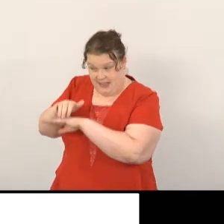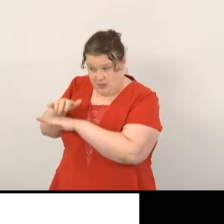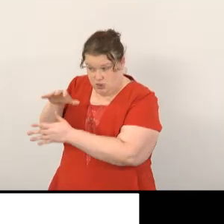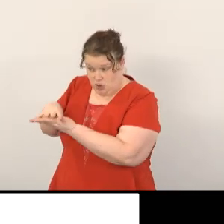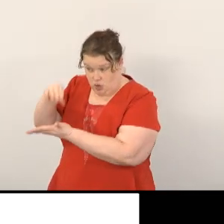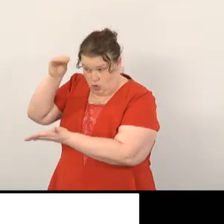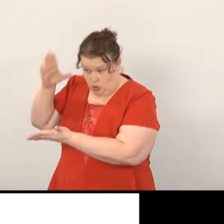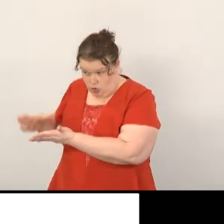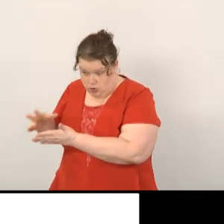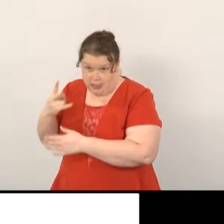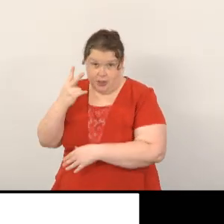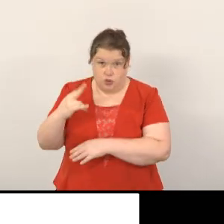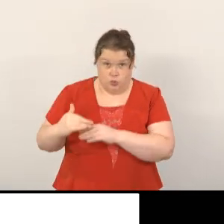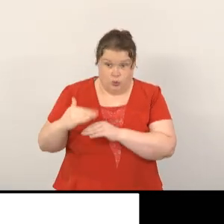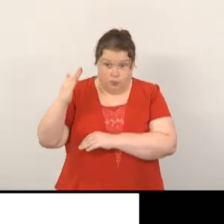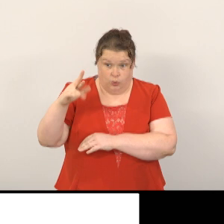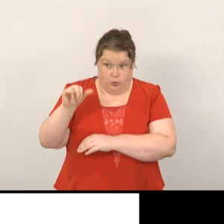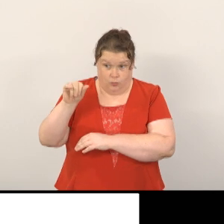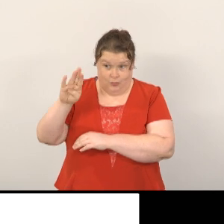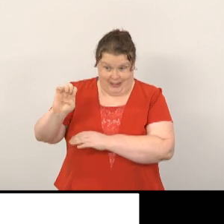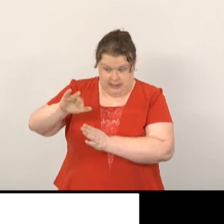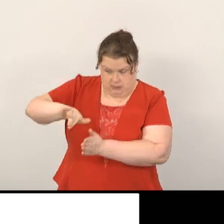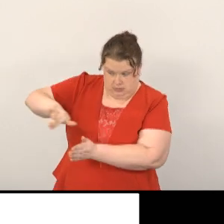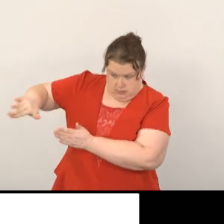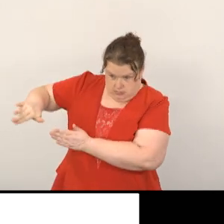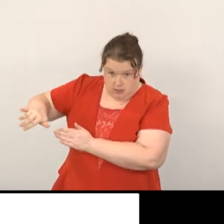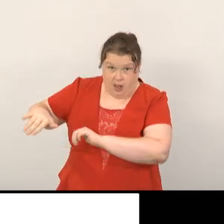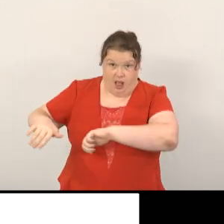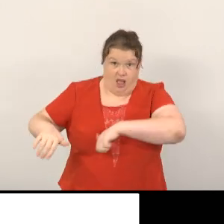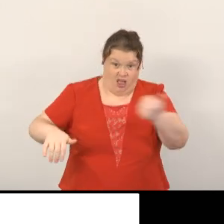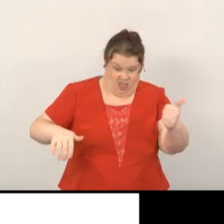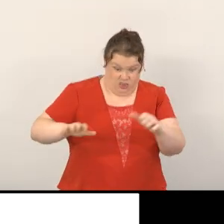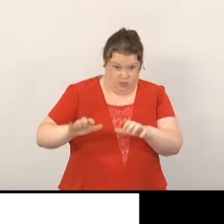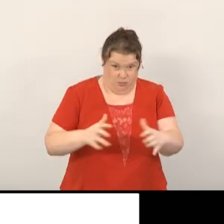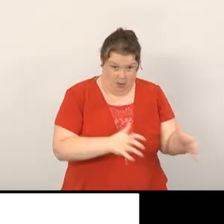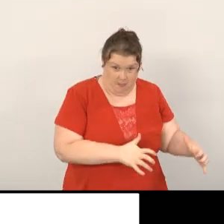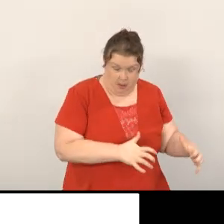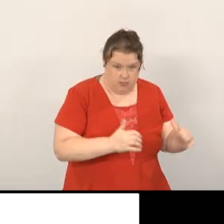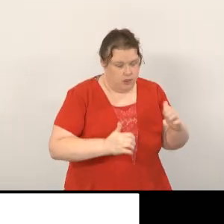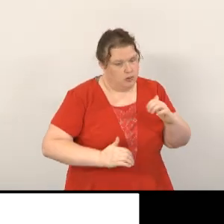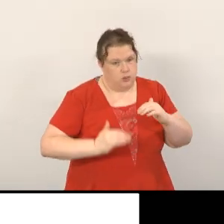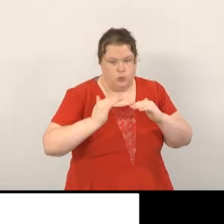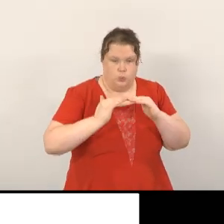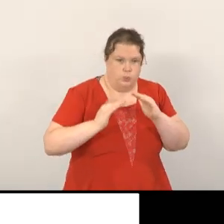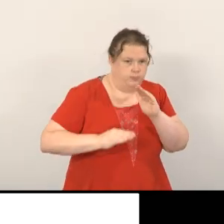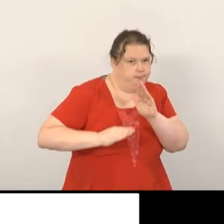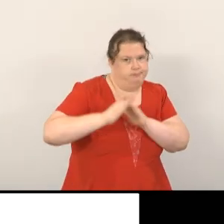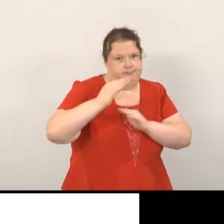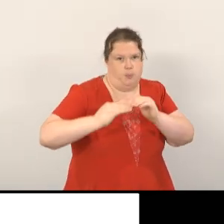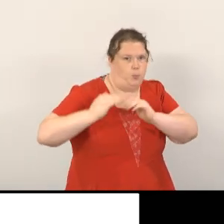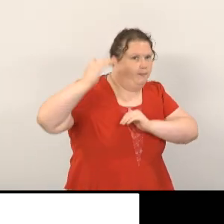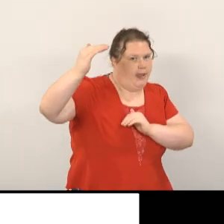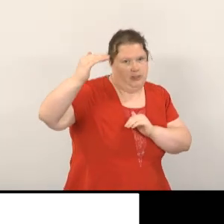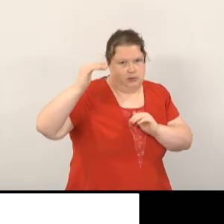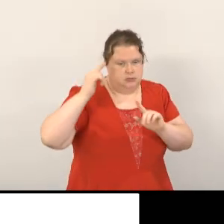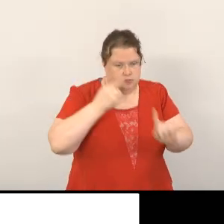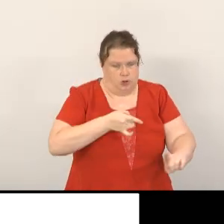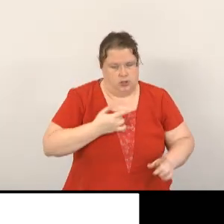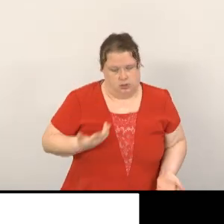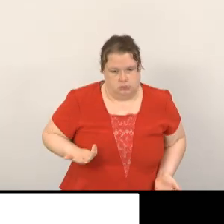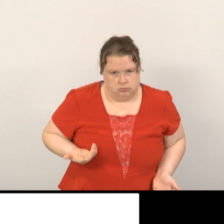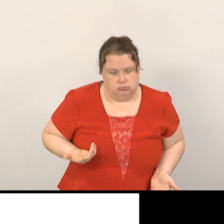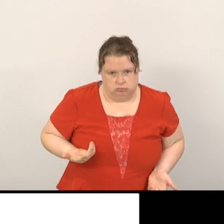two or more races we surpass the goals of the targets that the state has already set in CCMR. We have a very